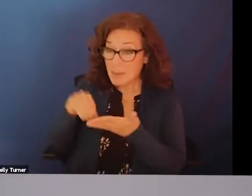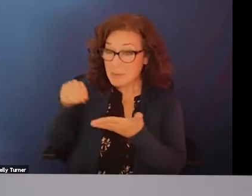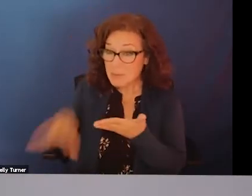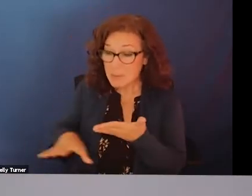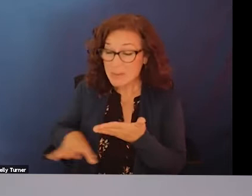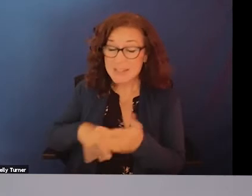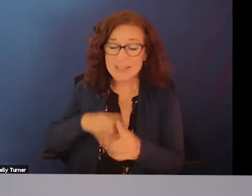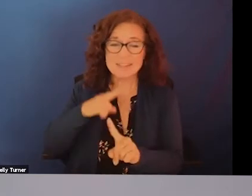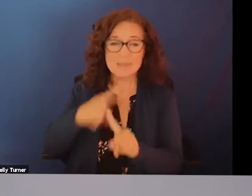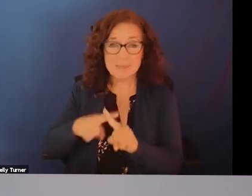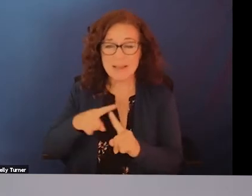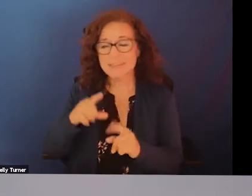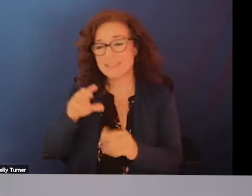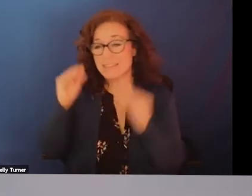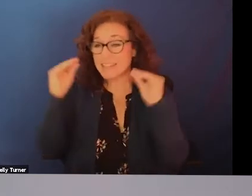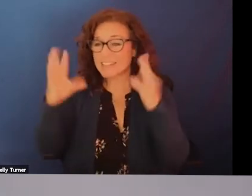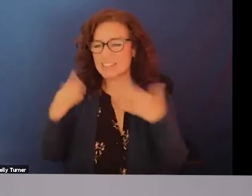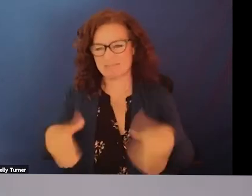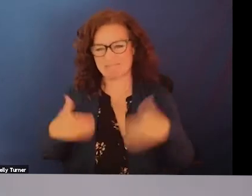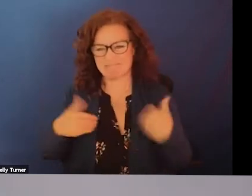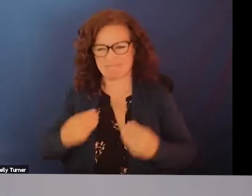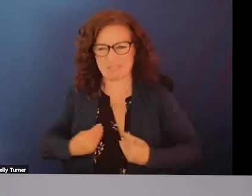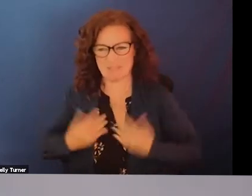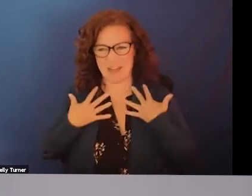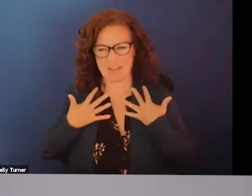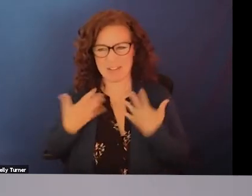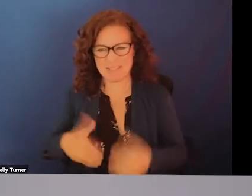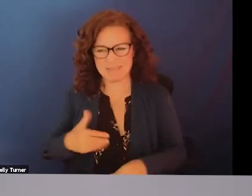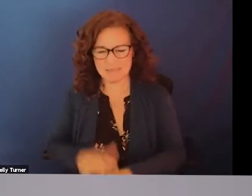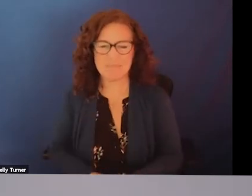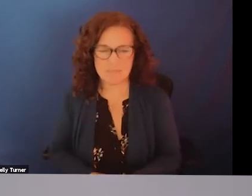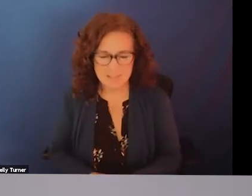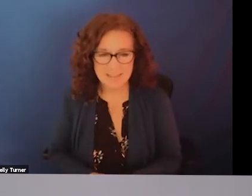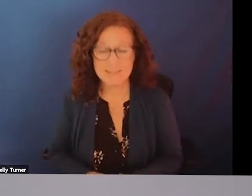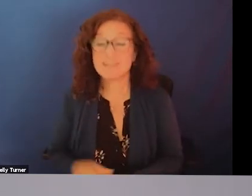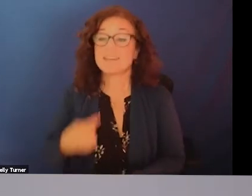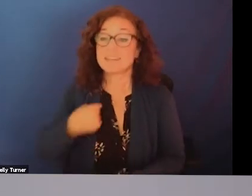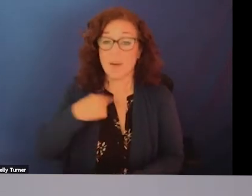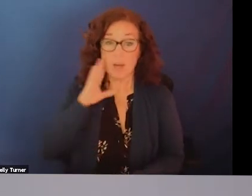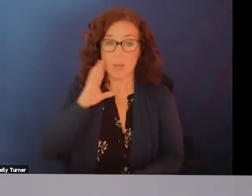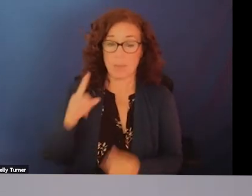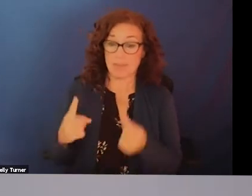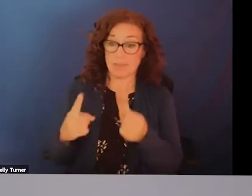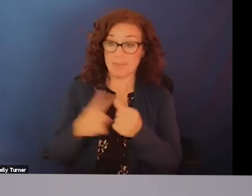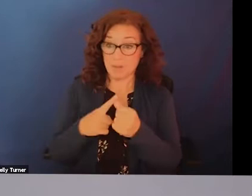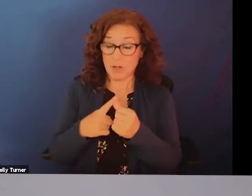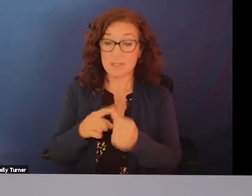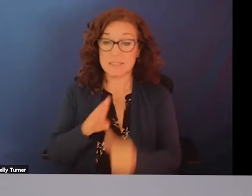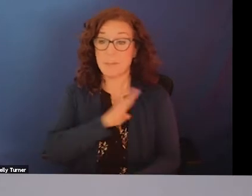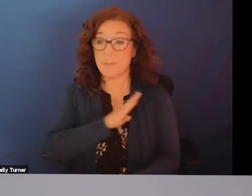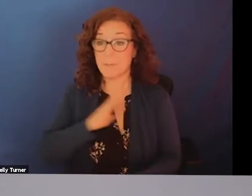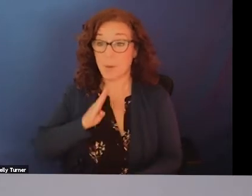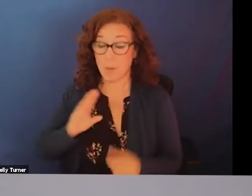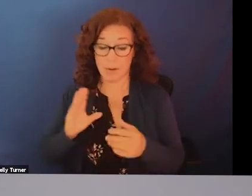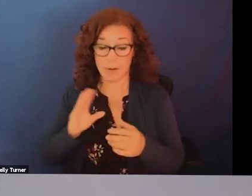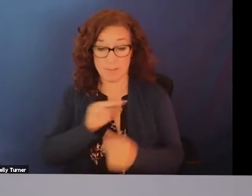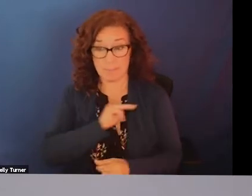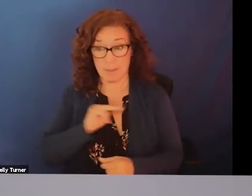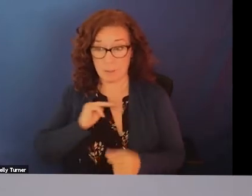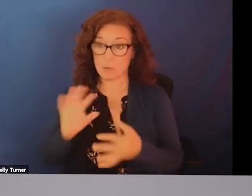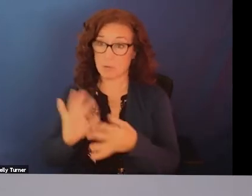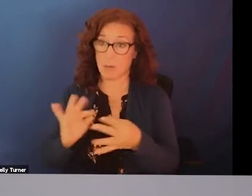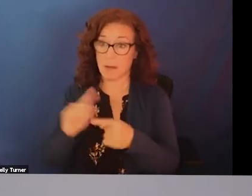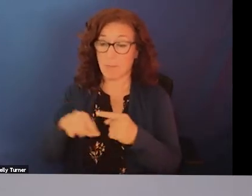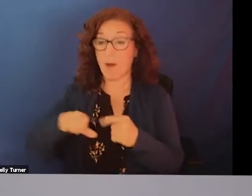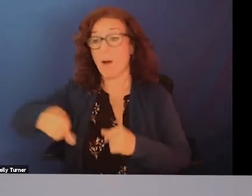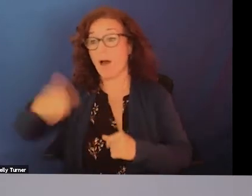inspiring. Tonight, board members, with your permission, I'm going to be the first board member to comment about someone else who's inspiring. And that's